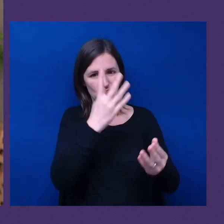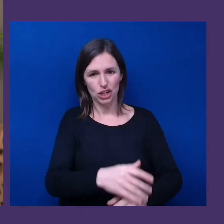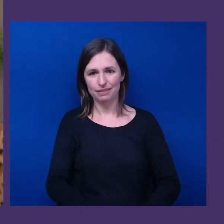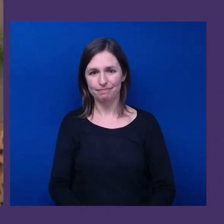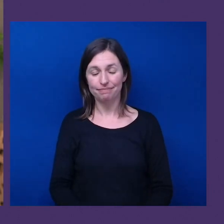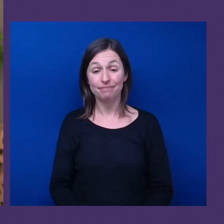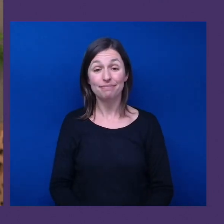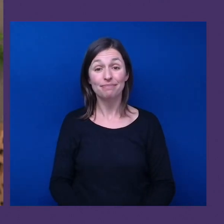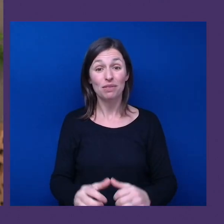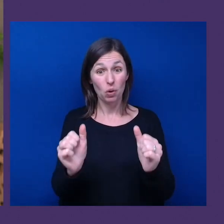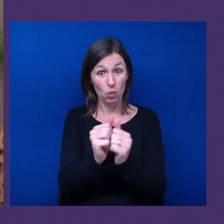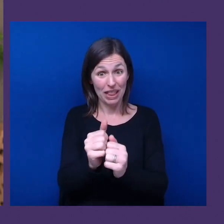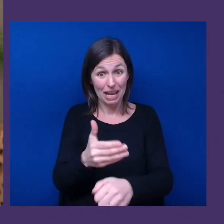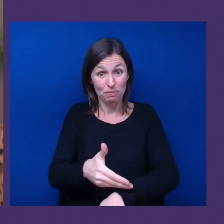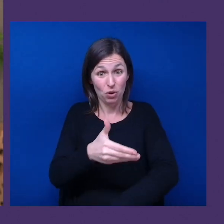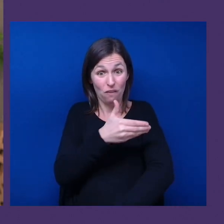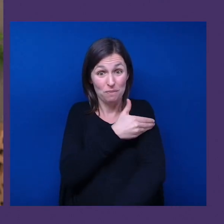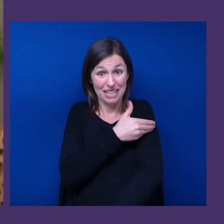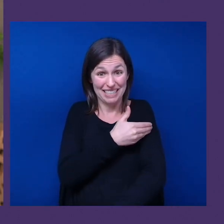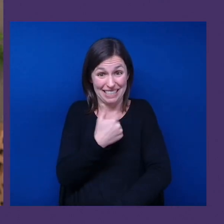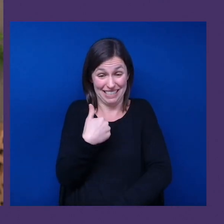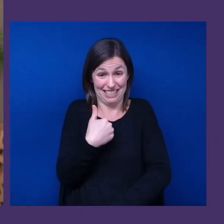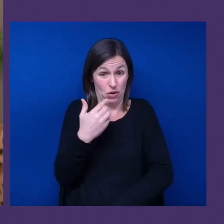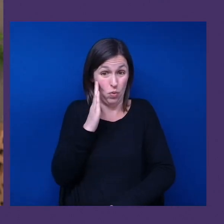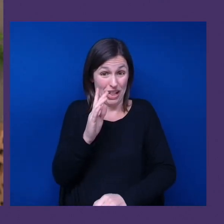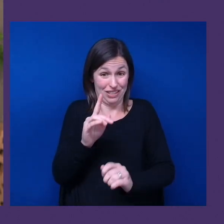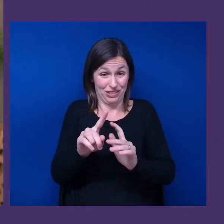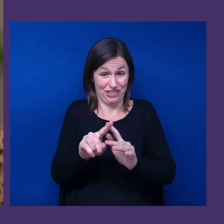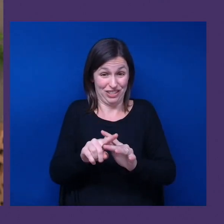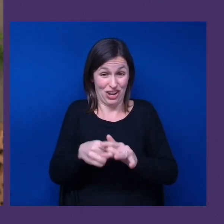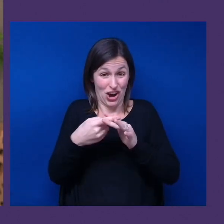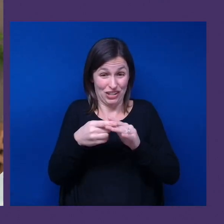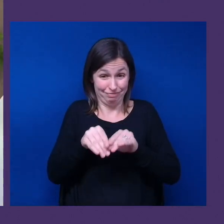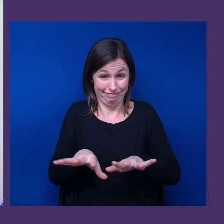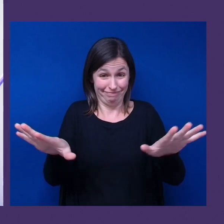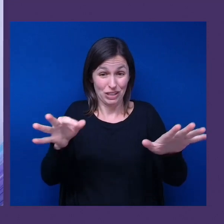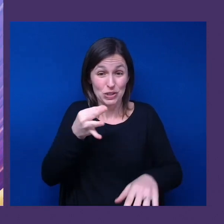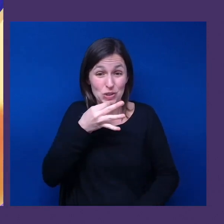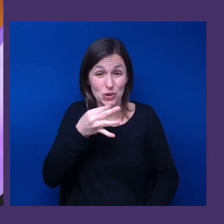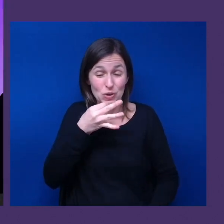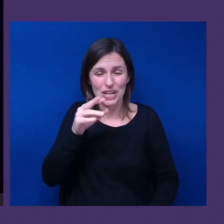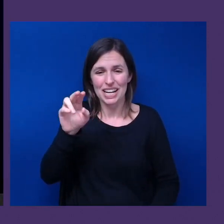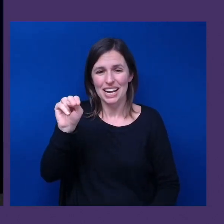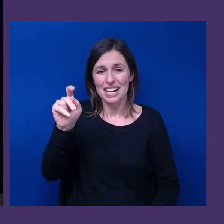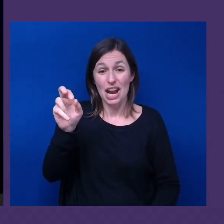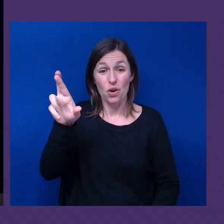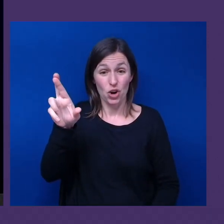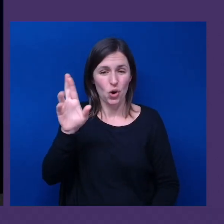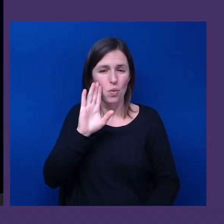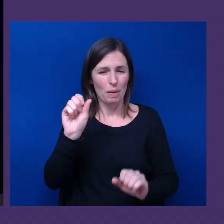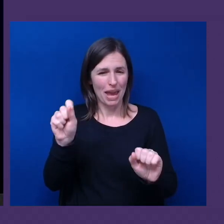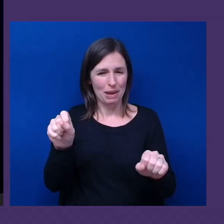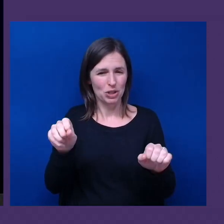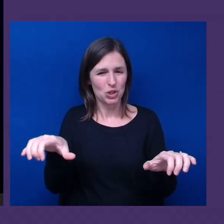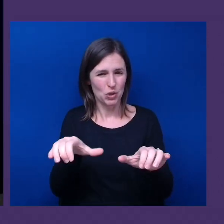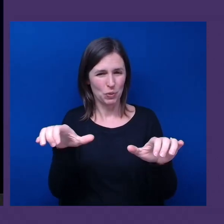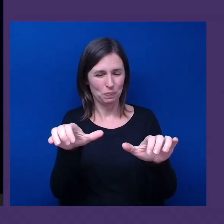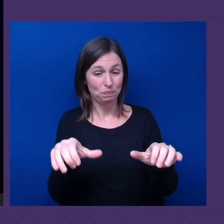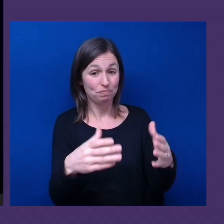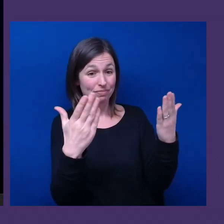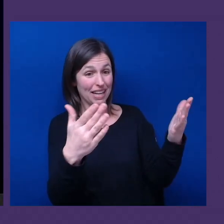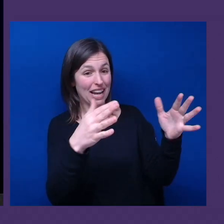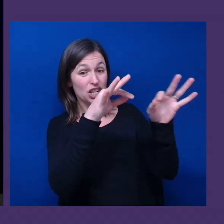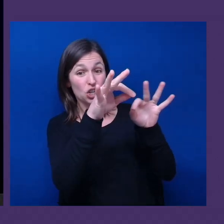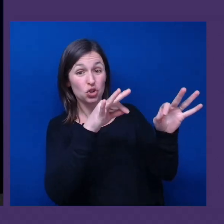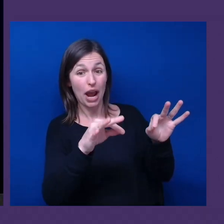improvements that we'll be introducing shortly, Narrator will be able to do this. Describe image window, generating description.